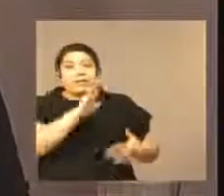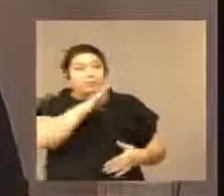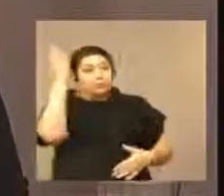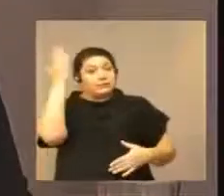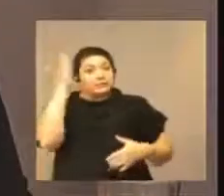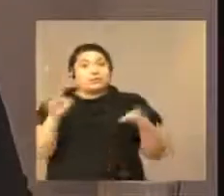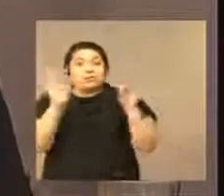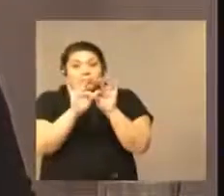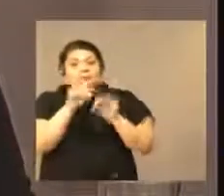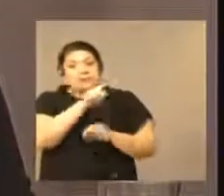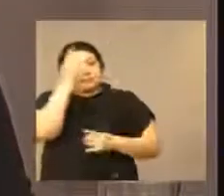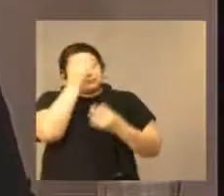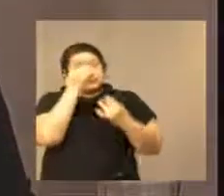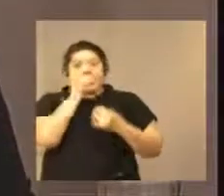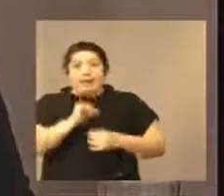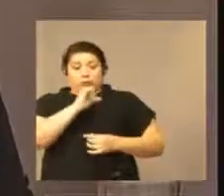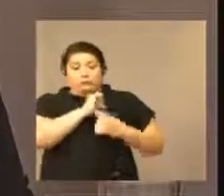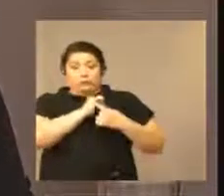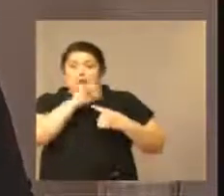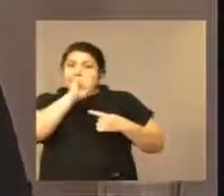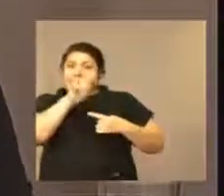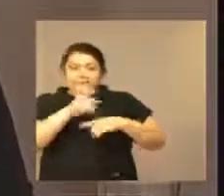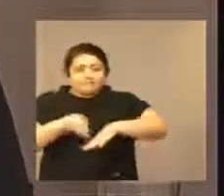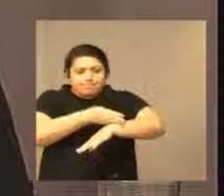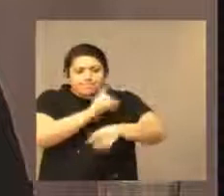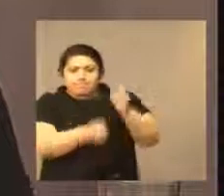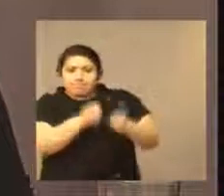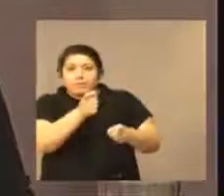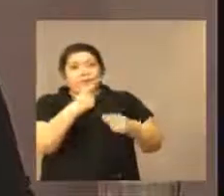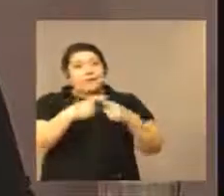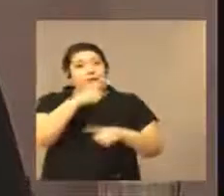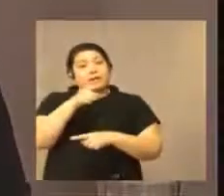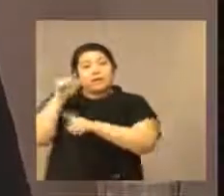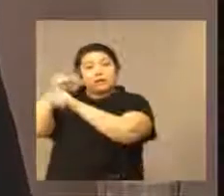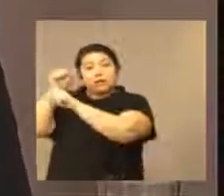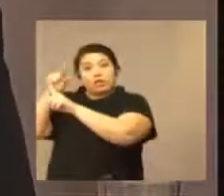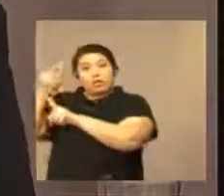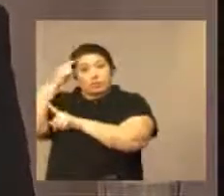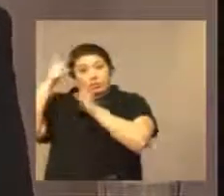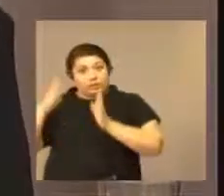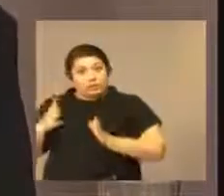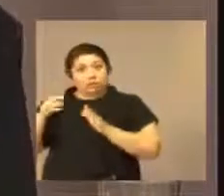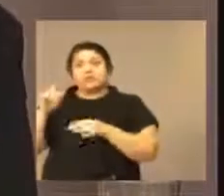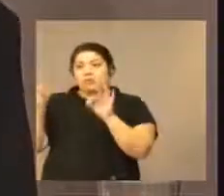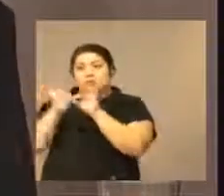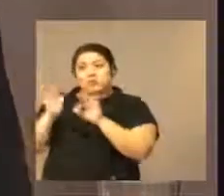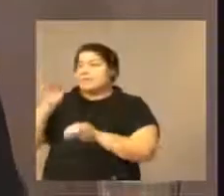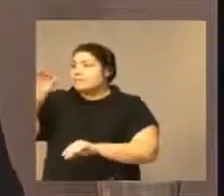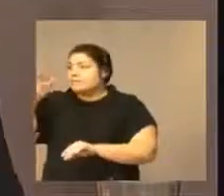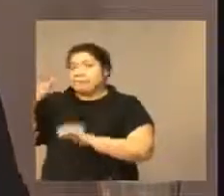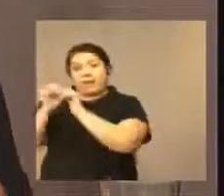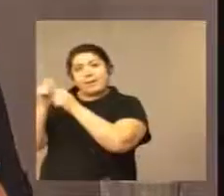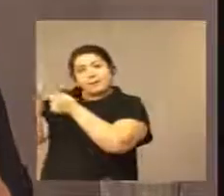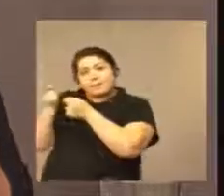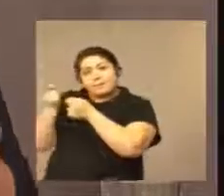improving program delivery, but also active engagement with employers, which is an important piece as well. So thank you for those